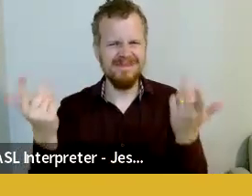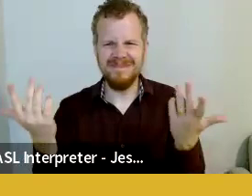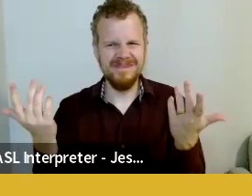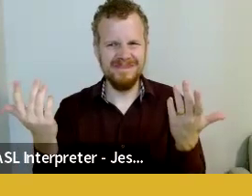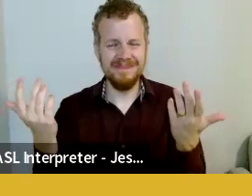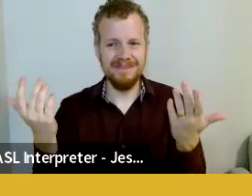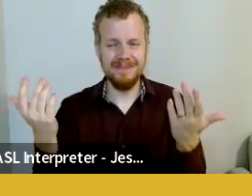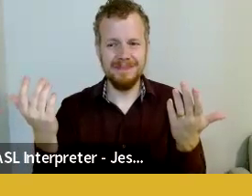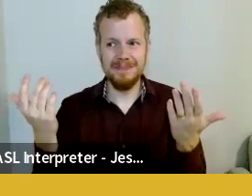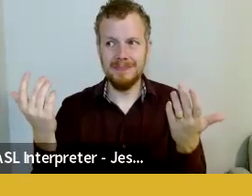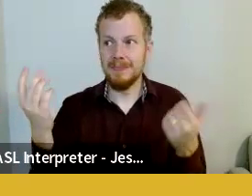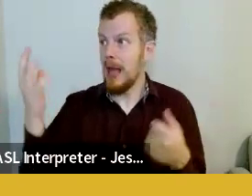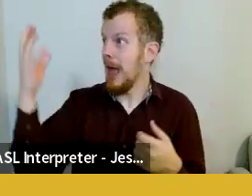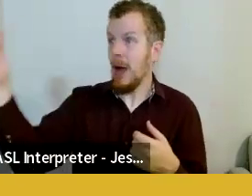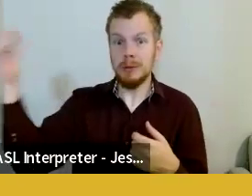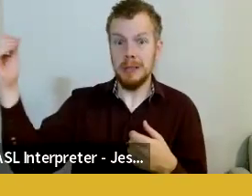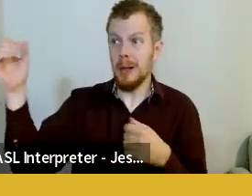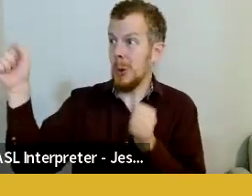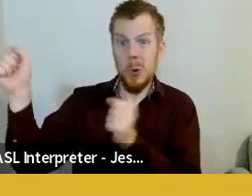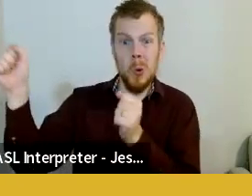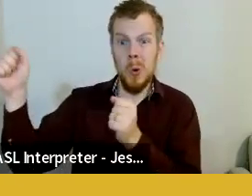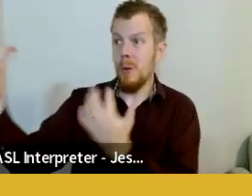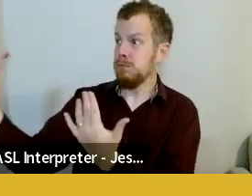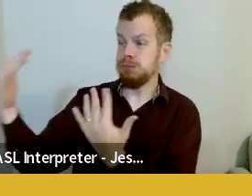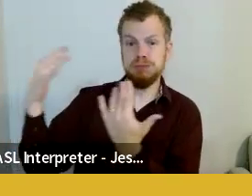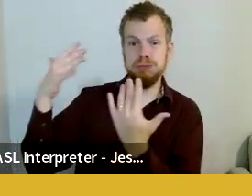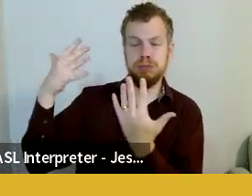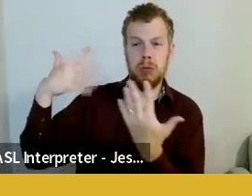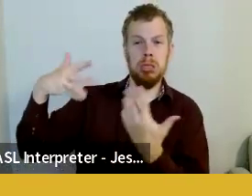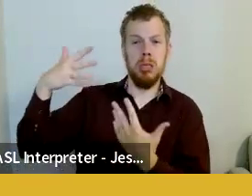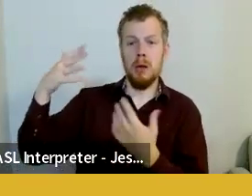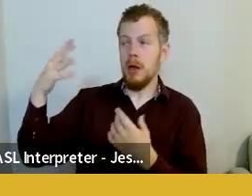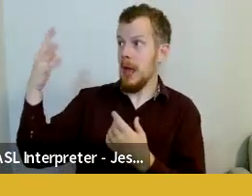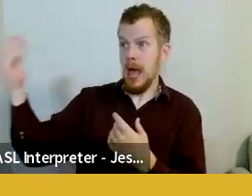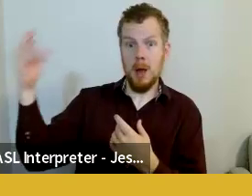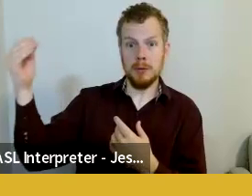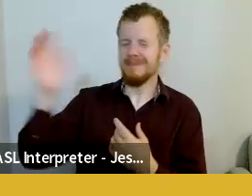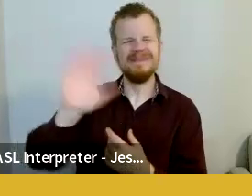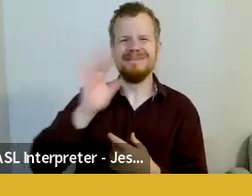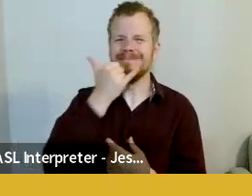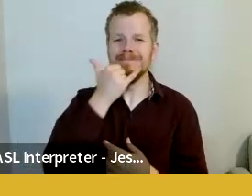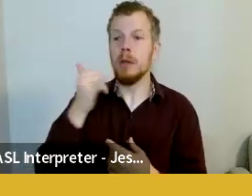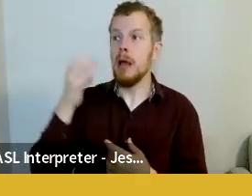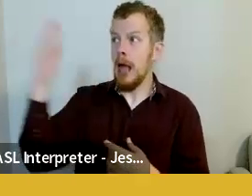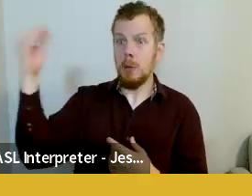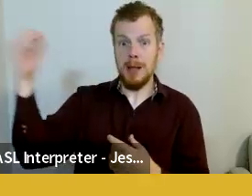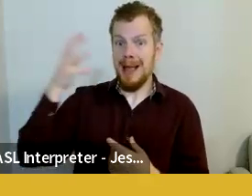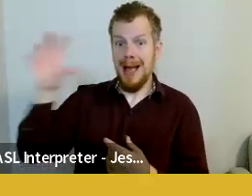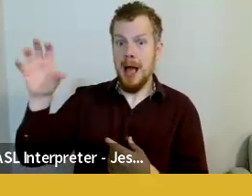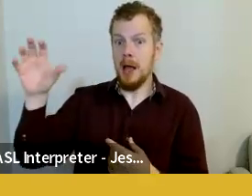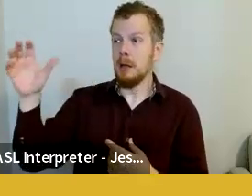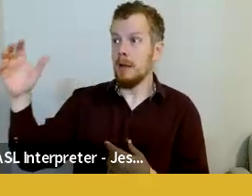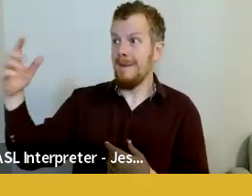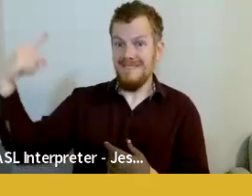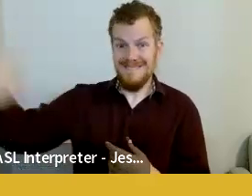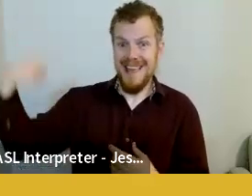bringing that cool air into our homes, right? And it's circulating that outside cool air. It's bringing that hot air into our homes and it's circulating that hot